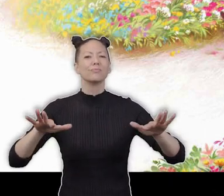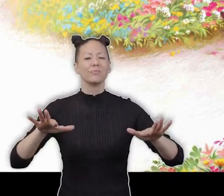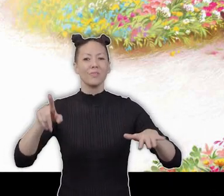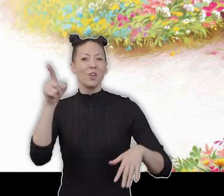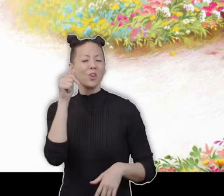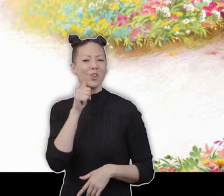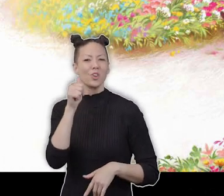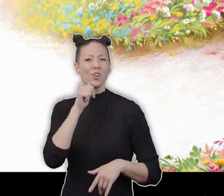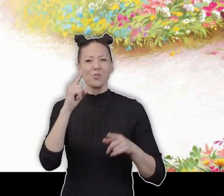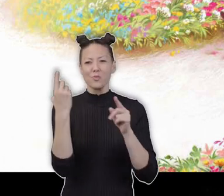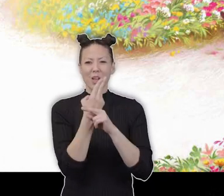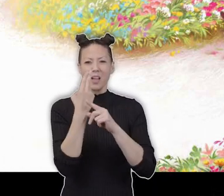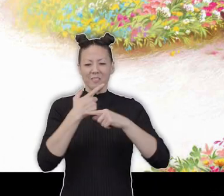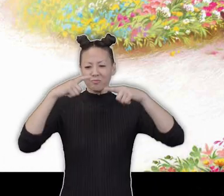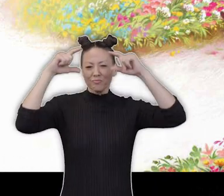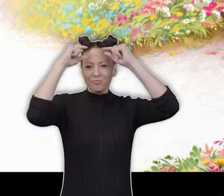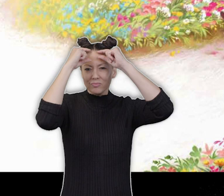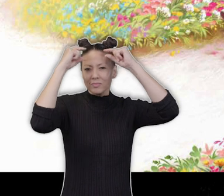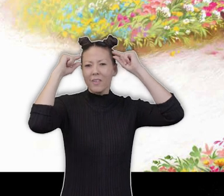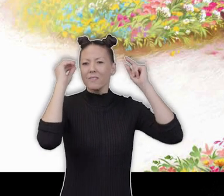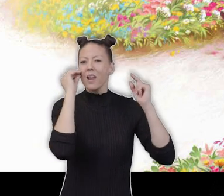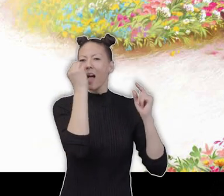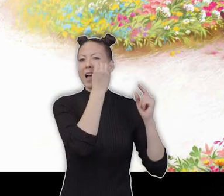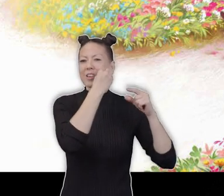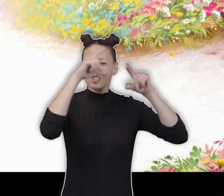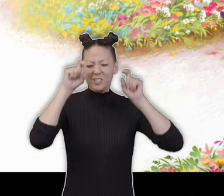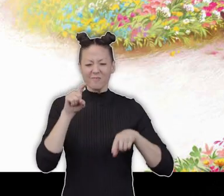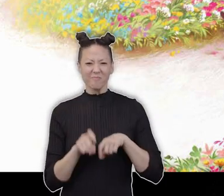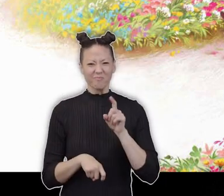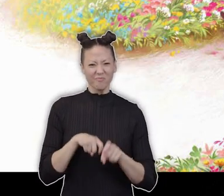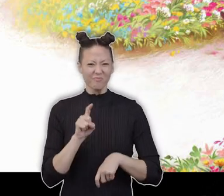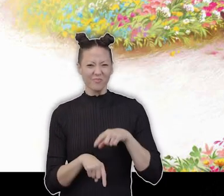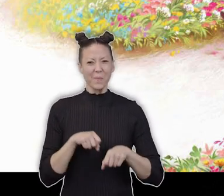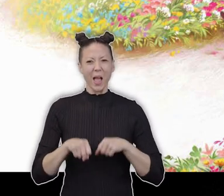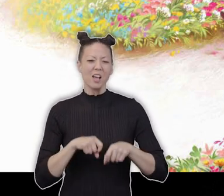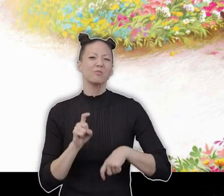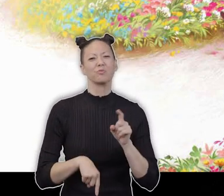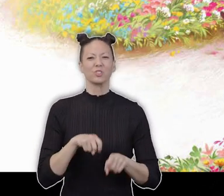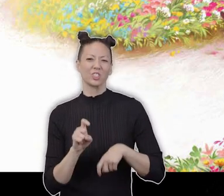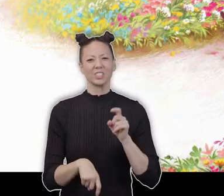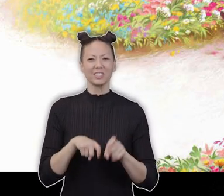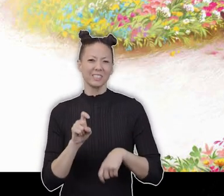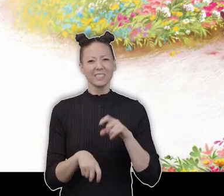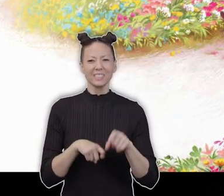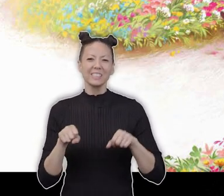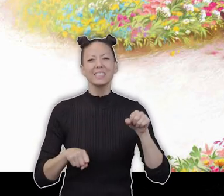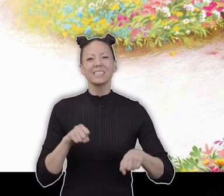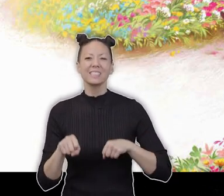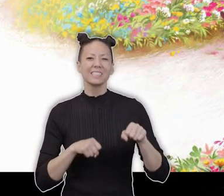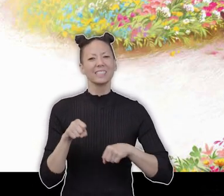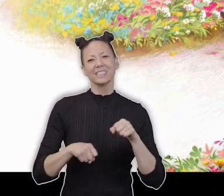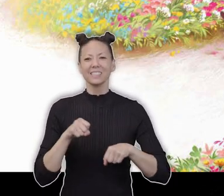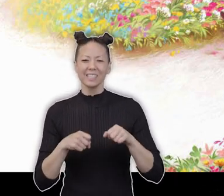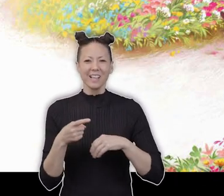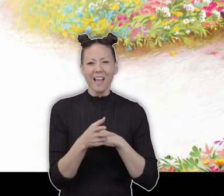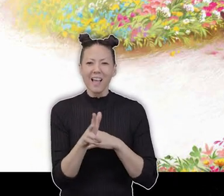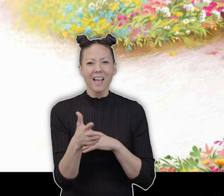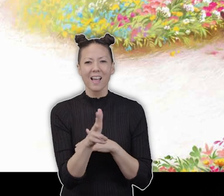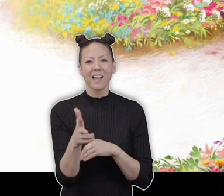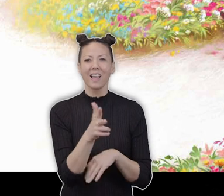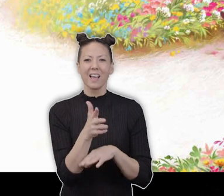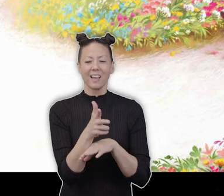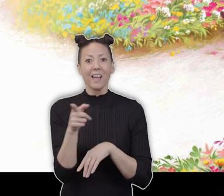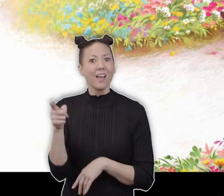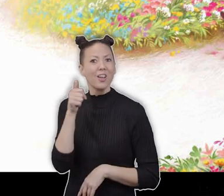flowers. She wears a jaunty cap with a flower in the band and kicks her legs out straight off of the pedals as she